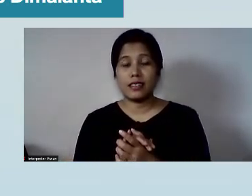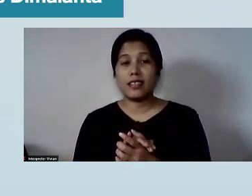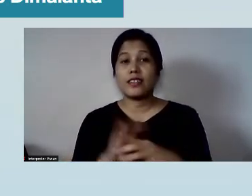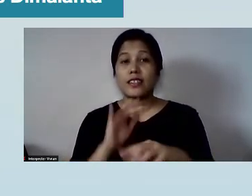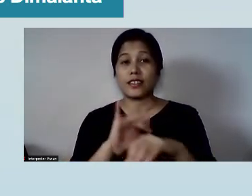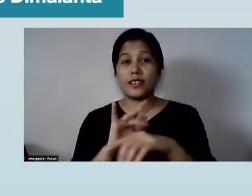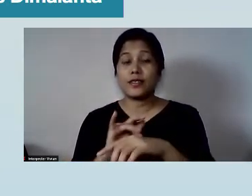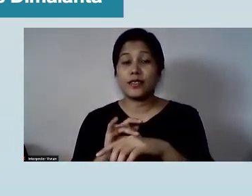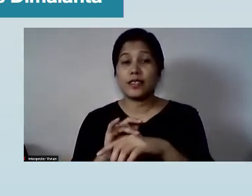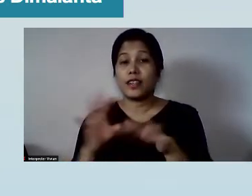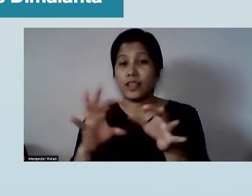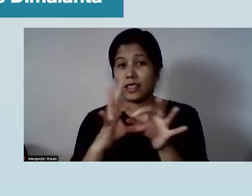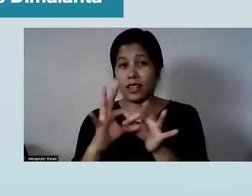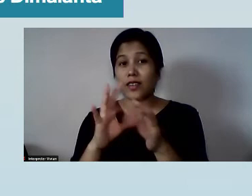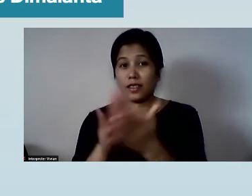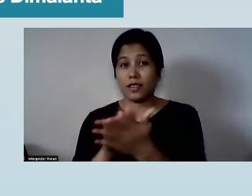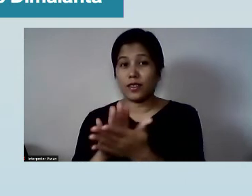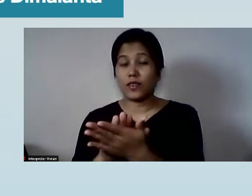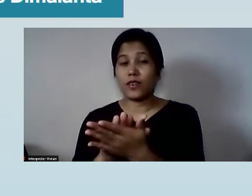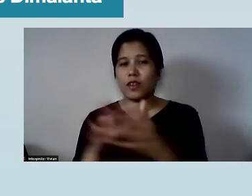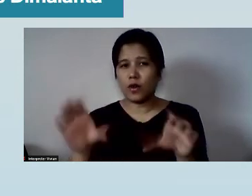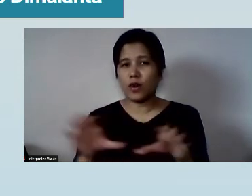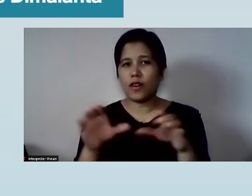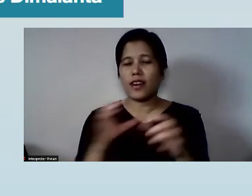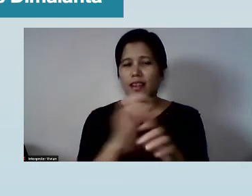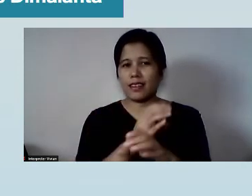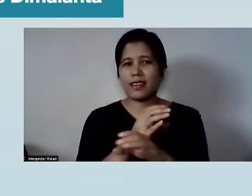for individual tailoring of schoolwork and care.